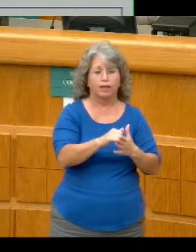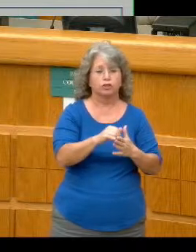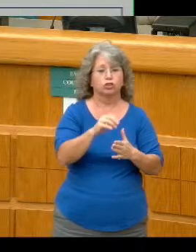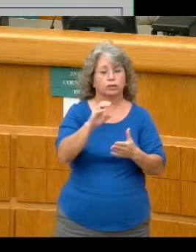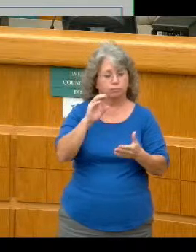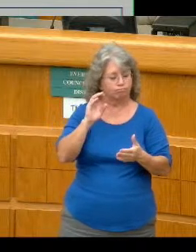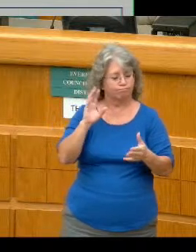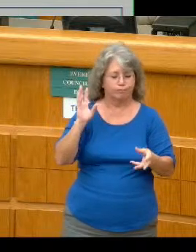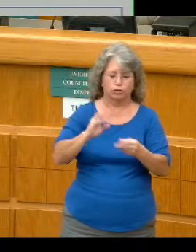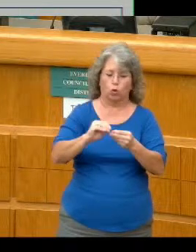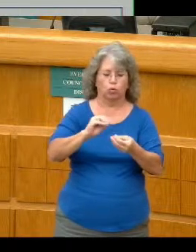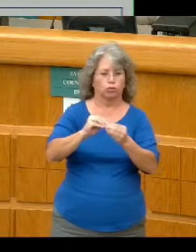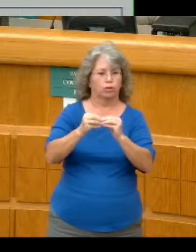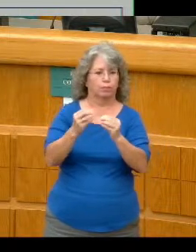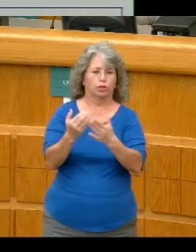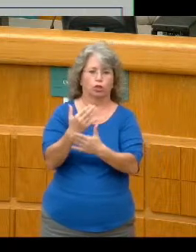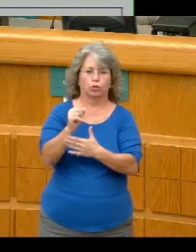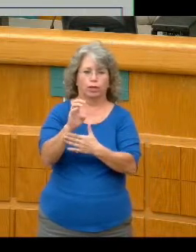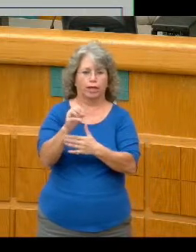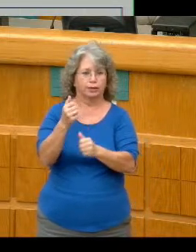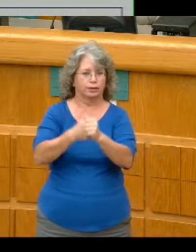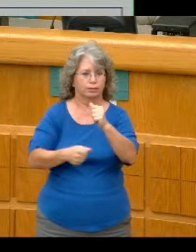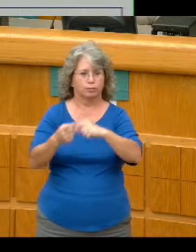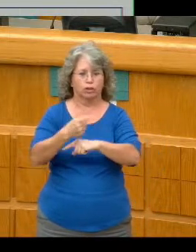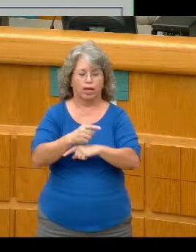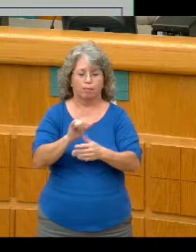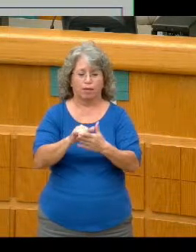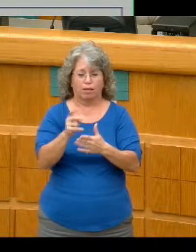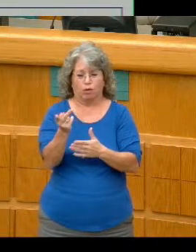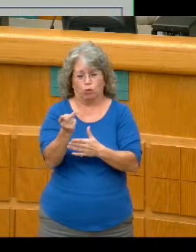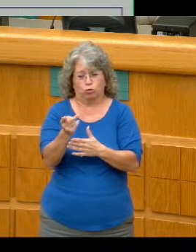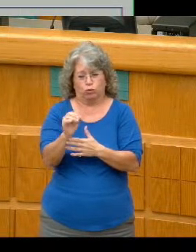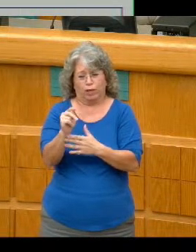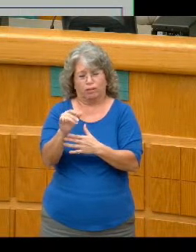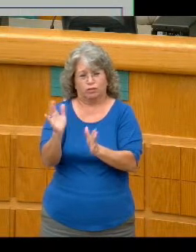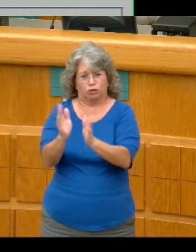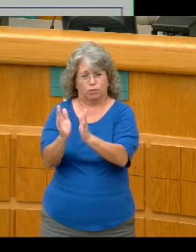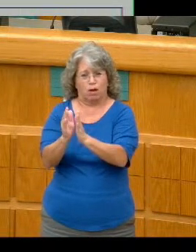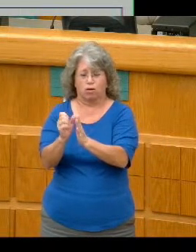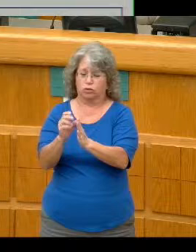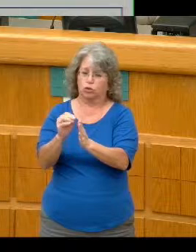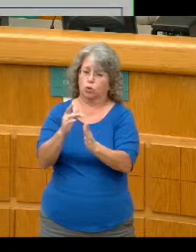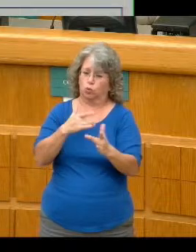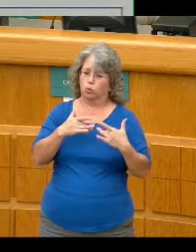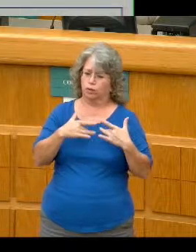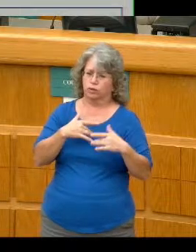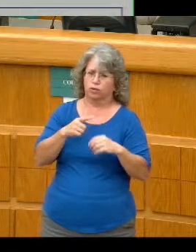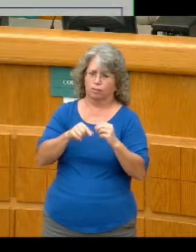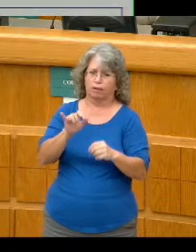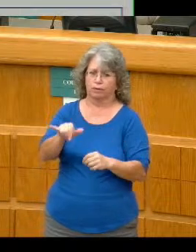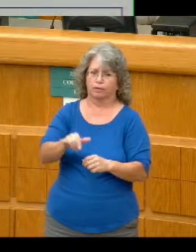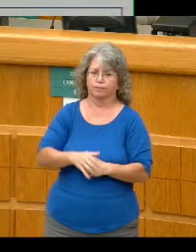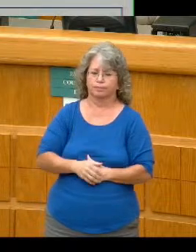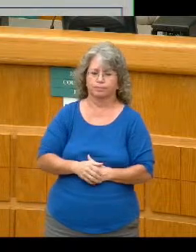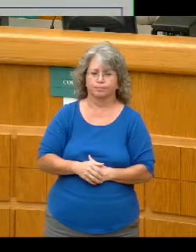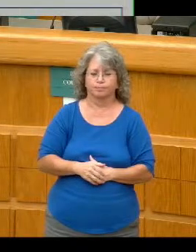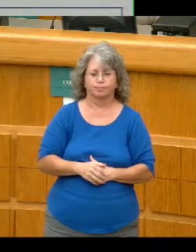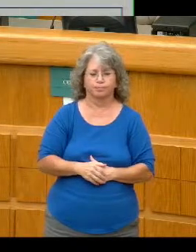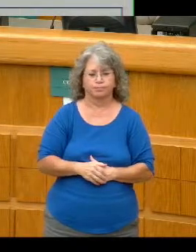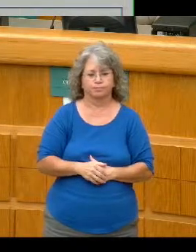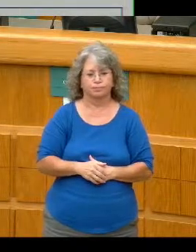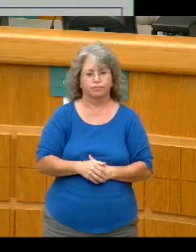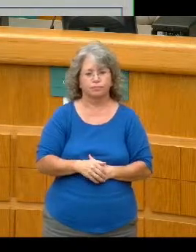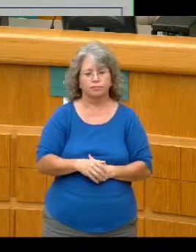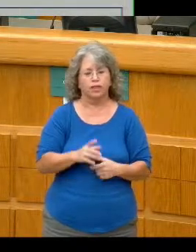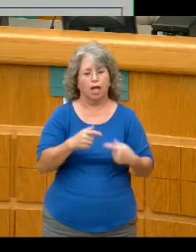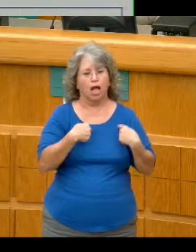given their much smaller population sizes, it's a little bit concerning for those counties. When we look at the